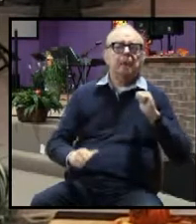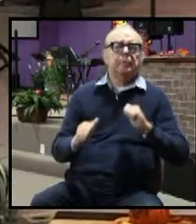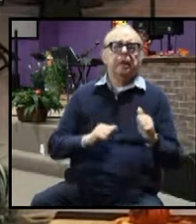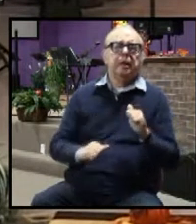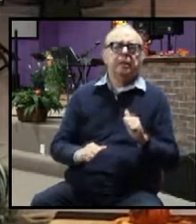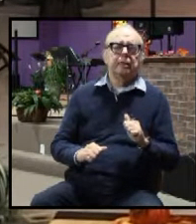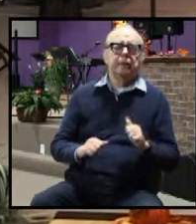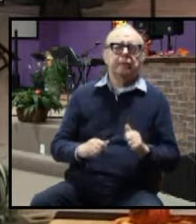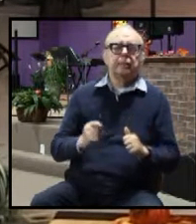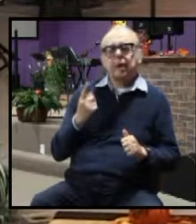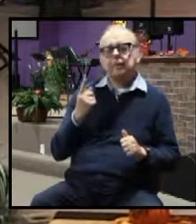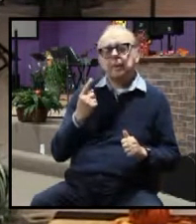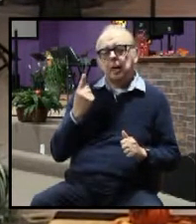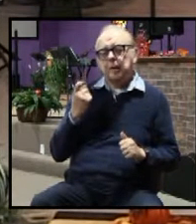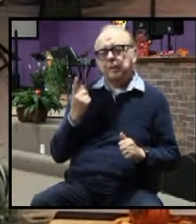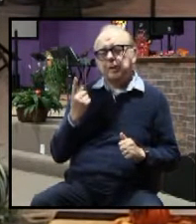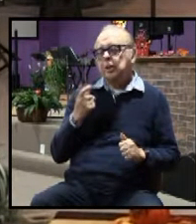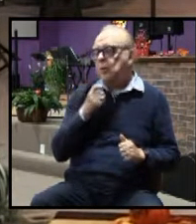part.